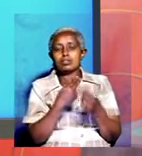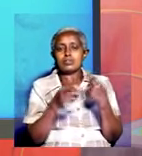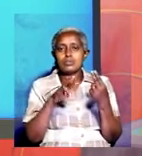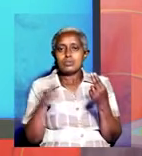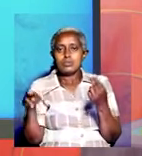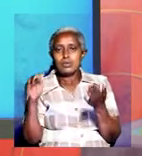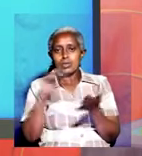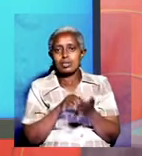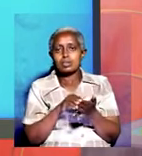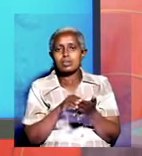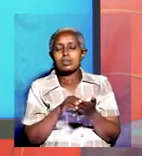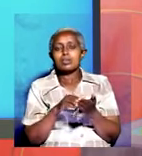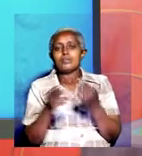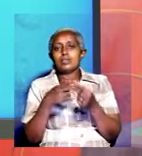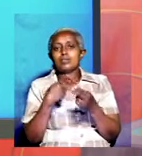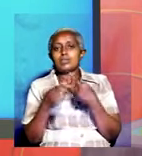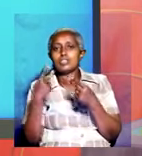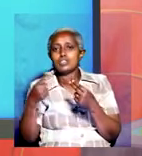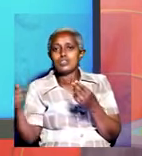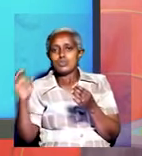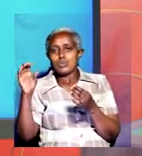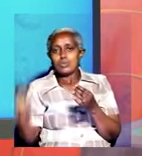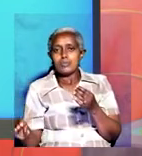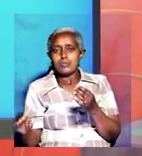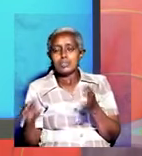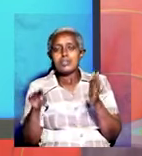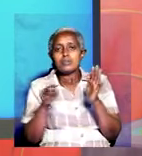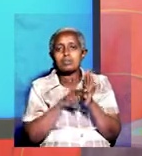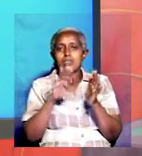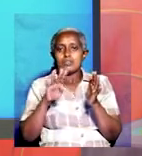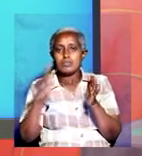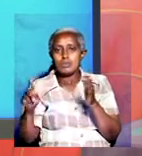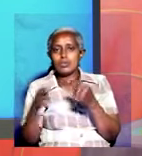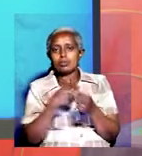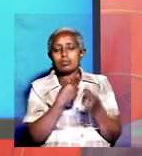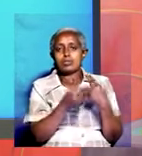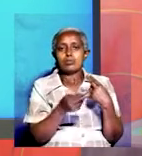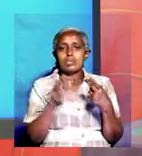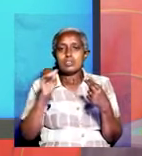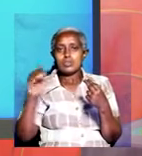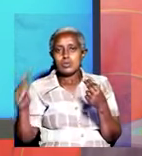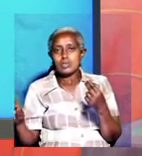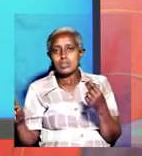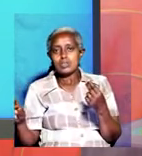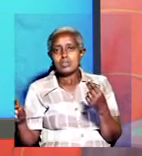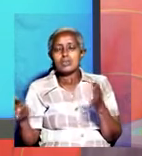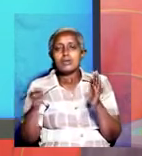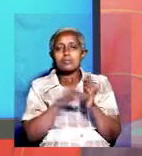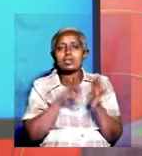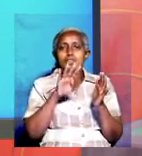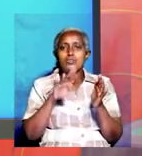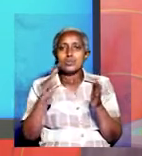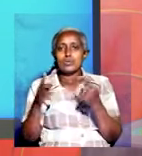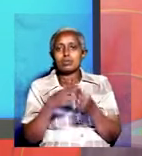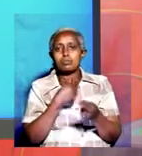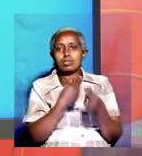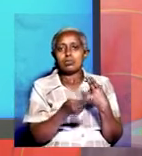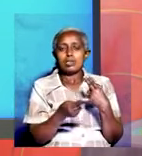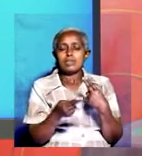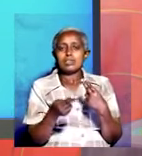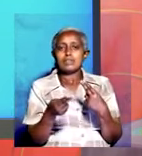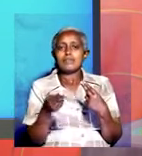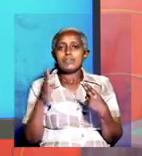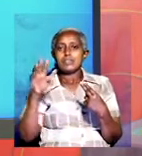This row again multiplies each column. So minus 4 1 multiplies 0 1. Minus 4 1